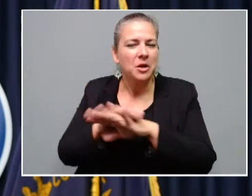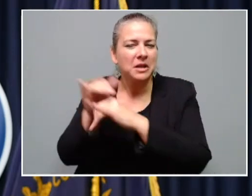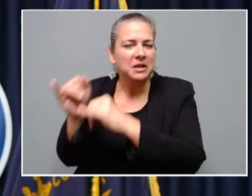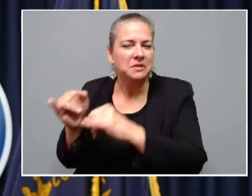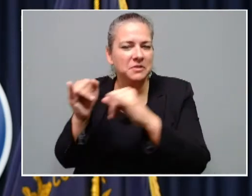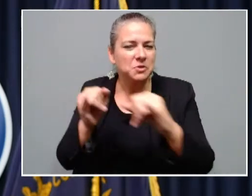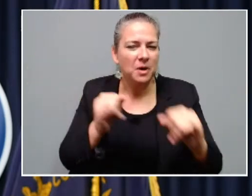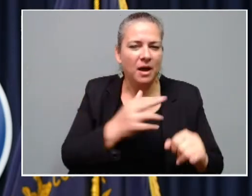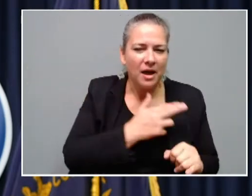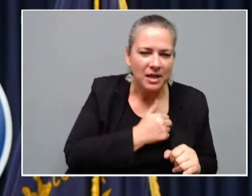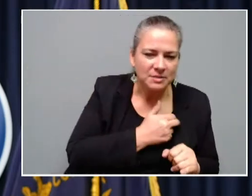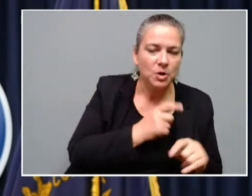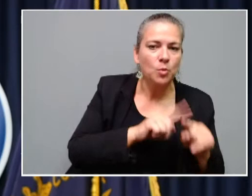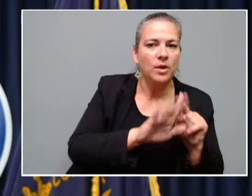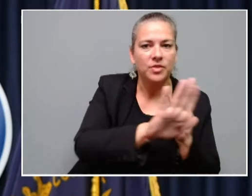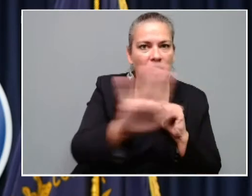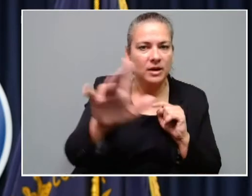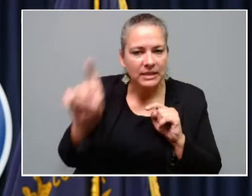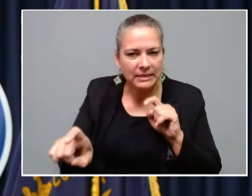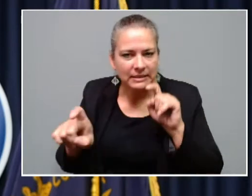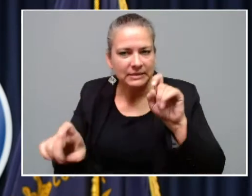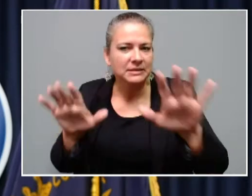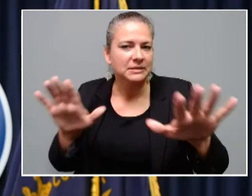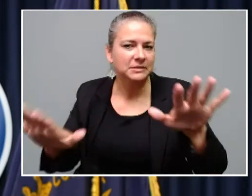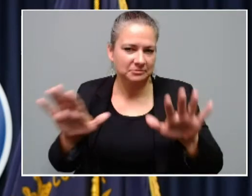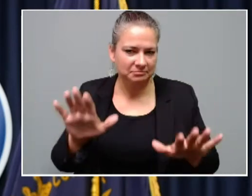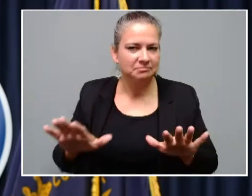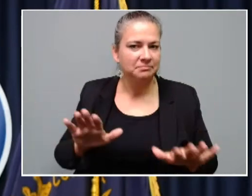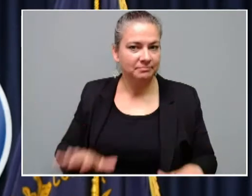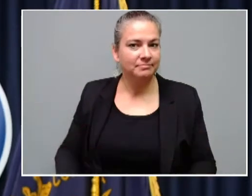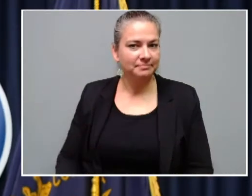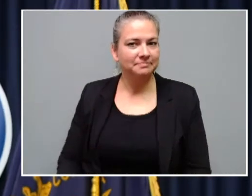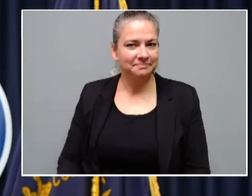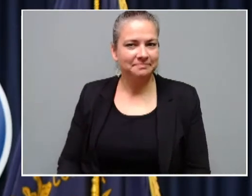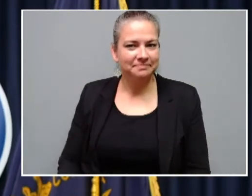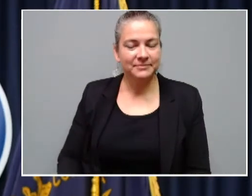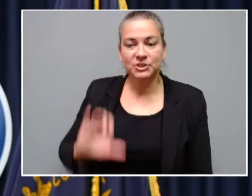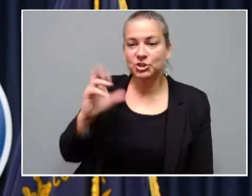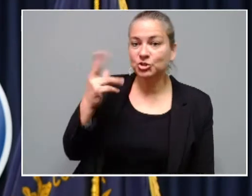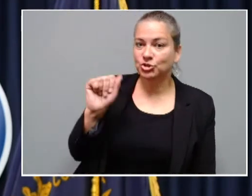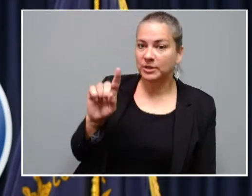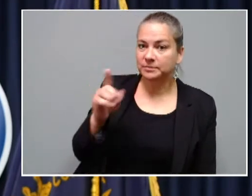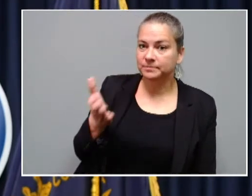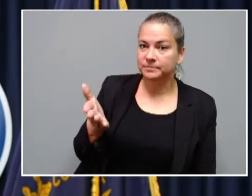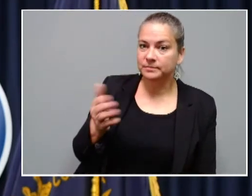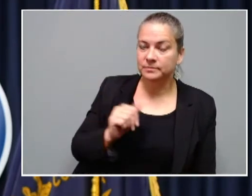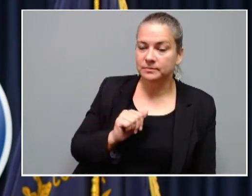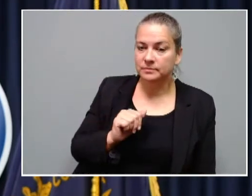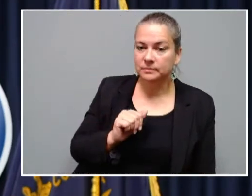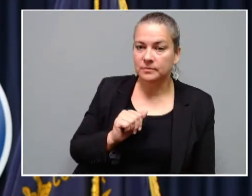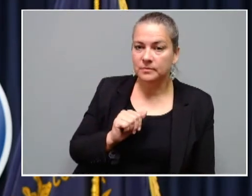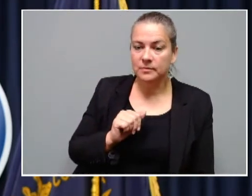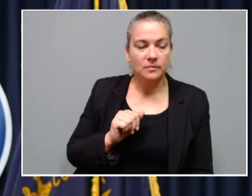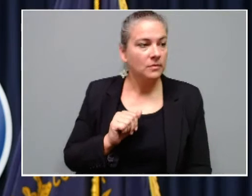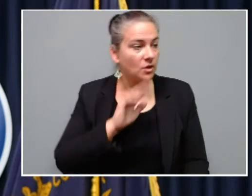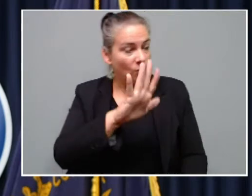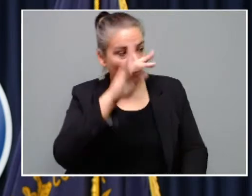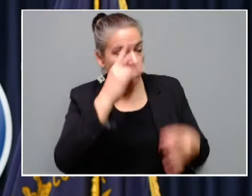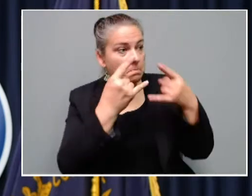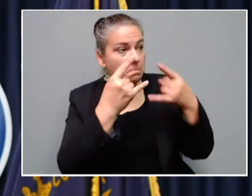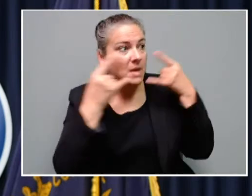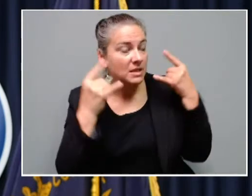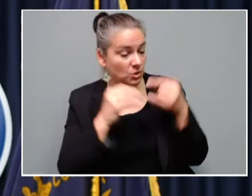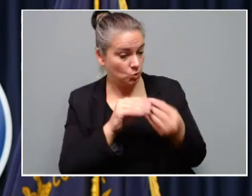area that we make those reductions. Chad Hedrick. In terms of masking in schools, are there